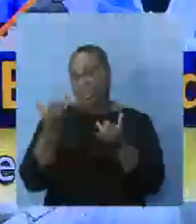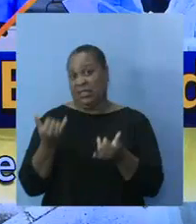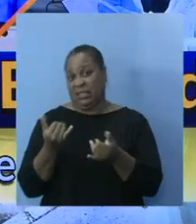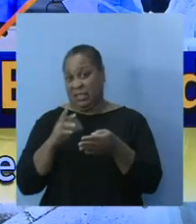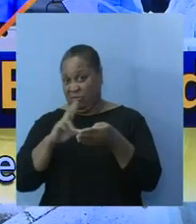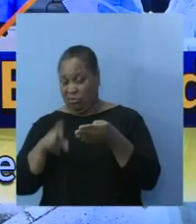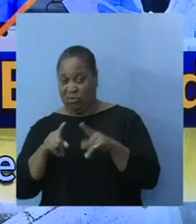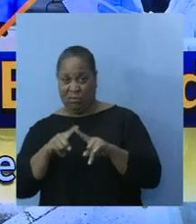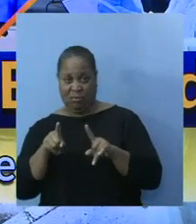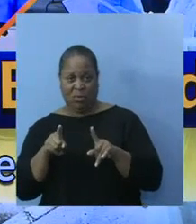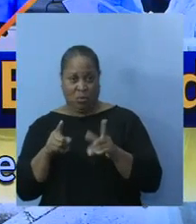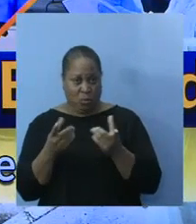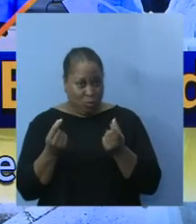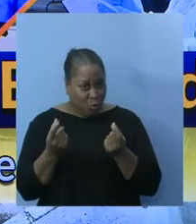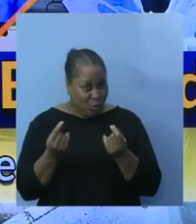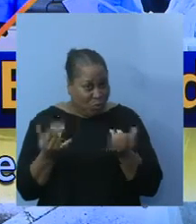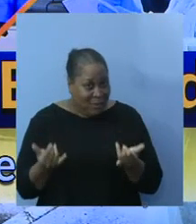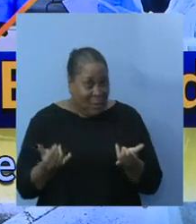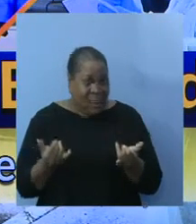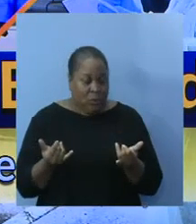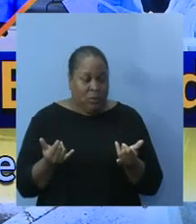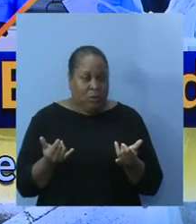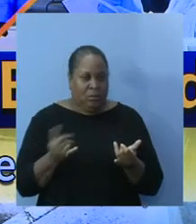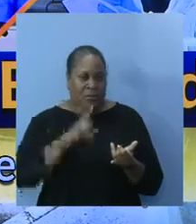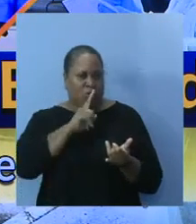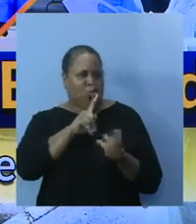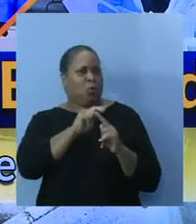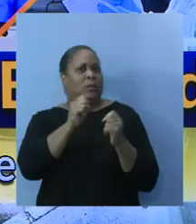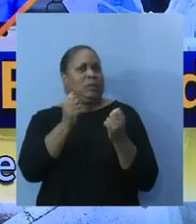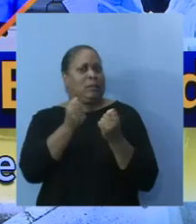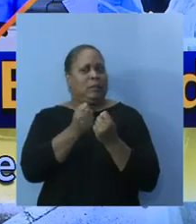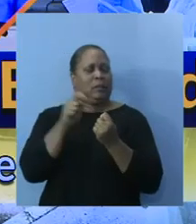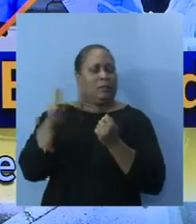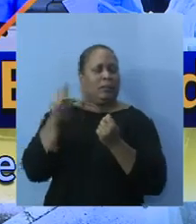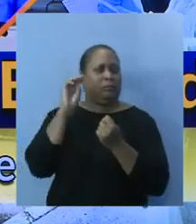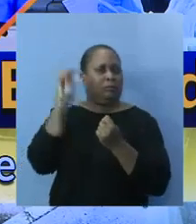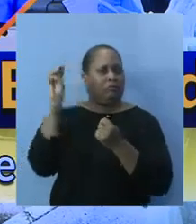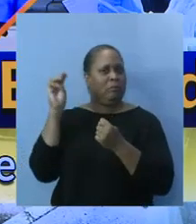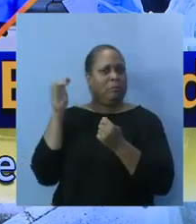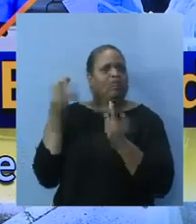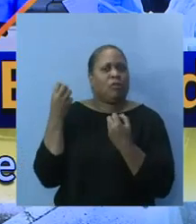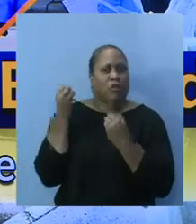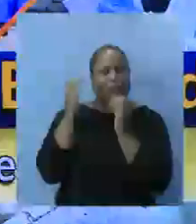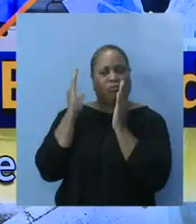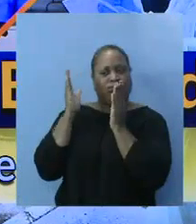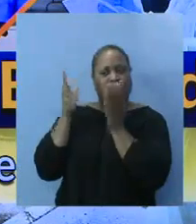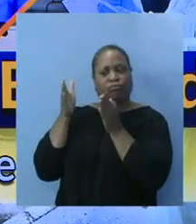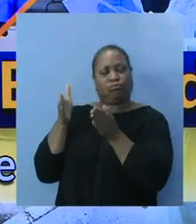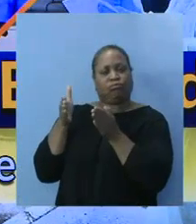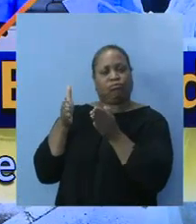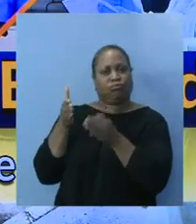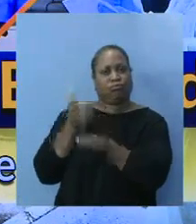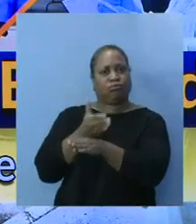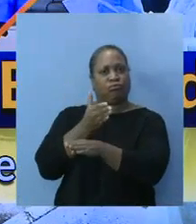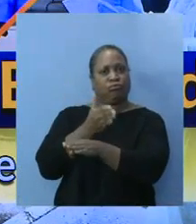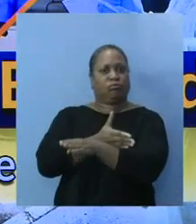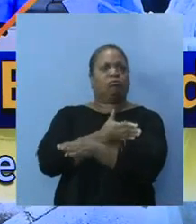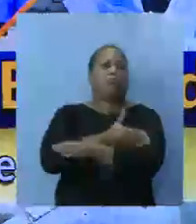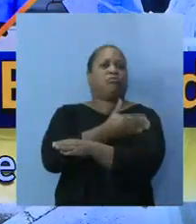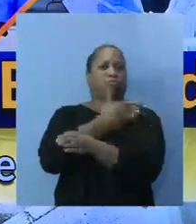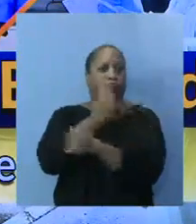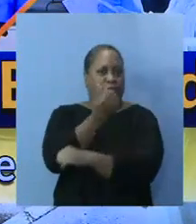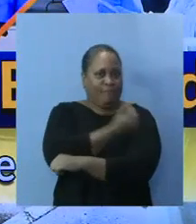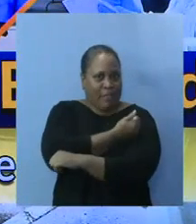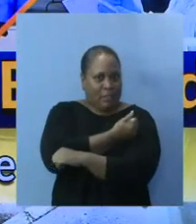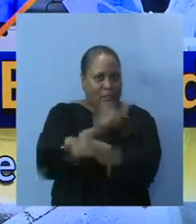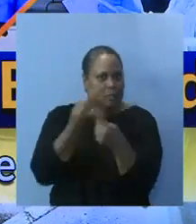but what we are doing is making sure that the team at the Ministry of Health is focused on ramping up the vaccination efforts. If we